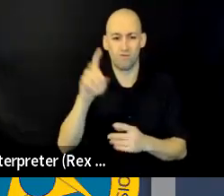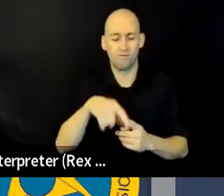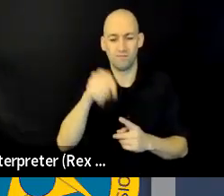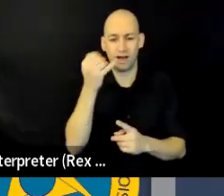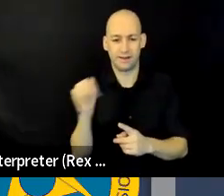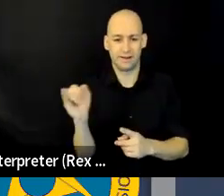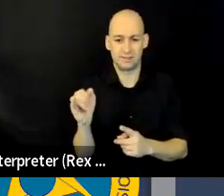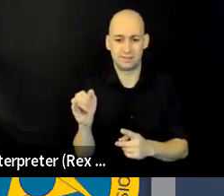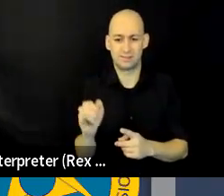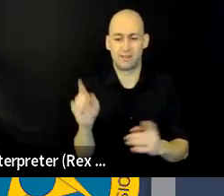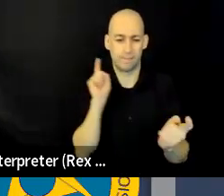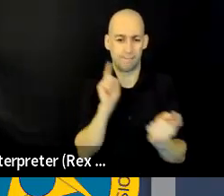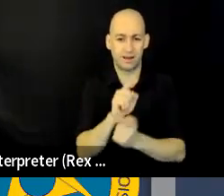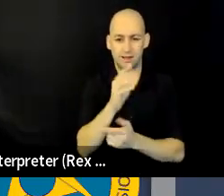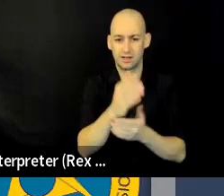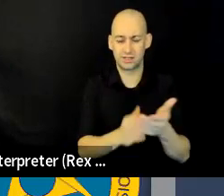section